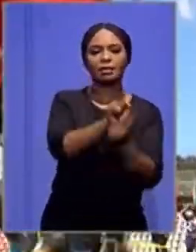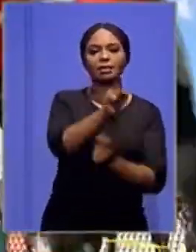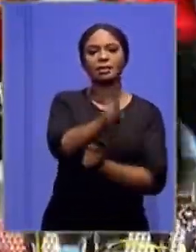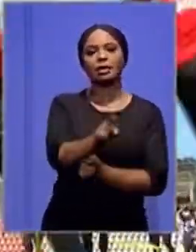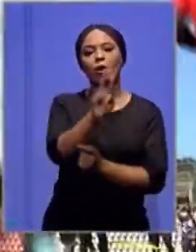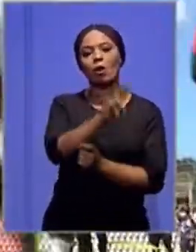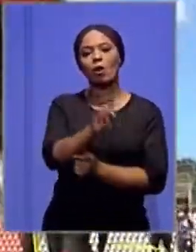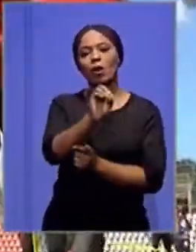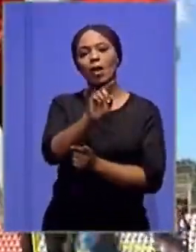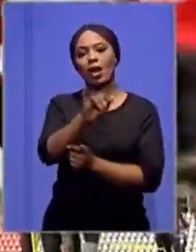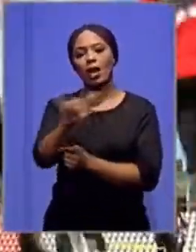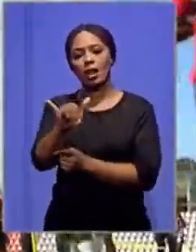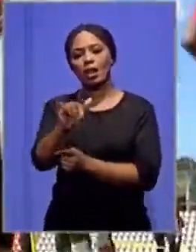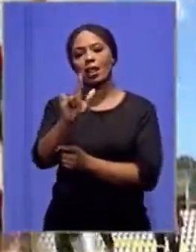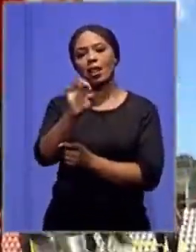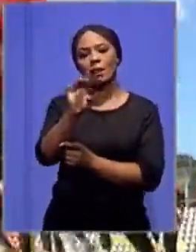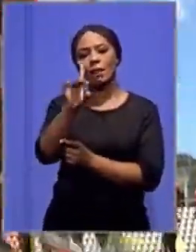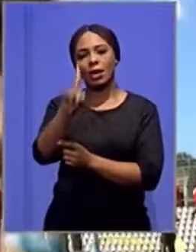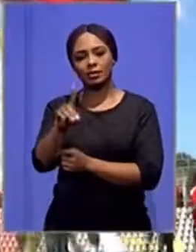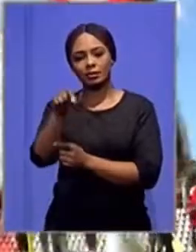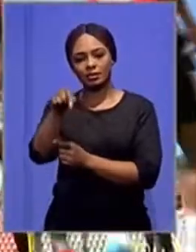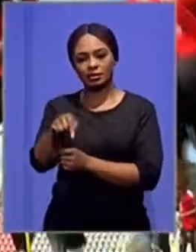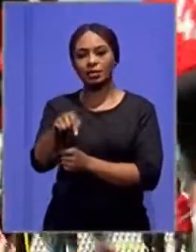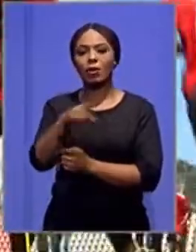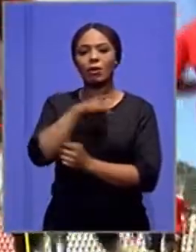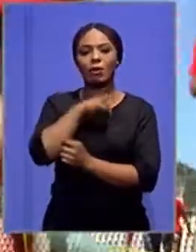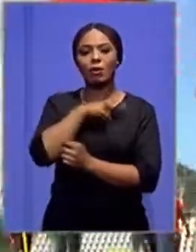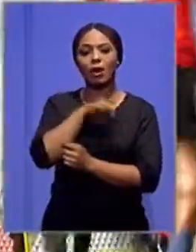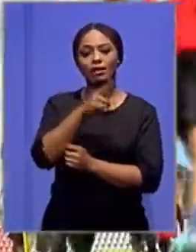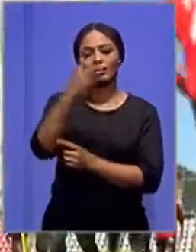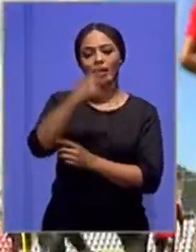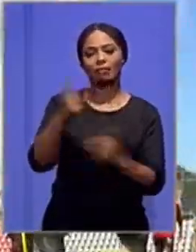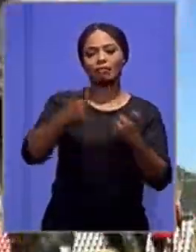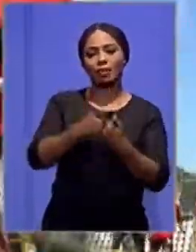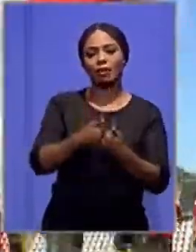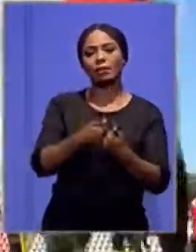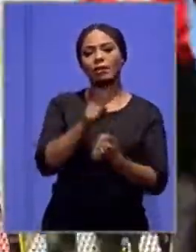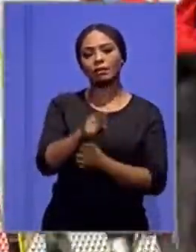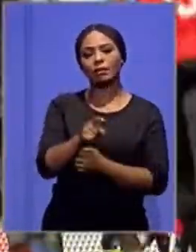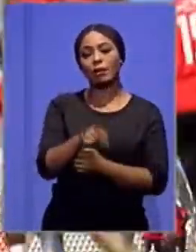Royal Leopards papading ya lotso la bobedi phadišanong ya Confed Cup ka